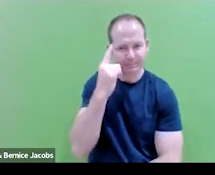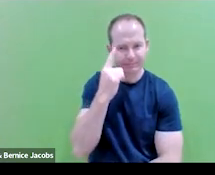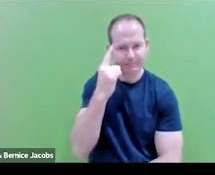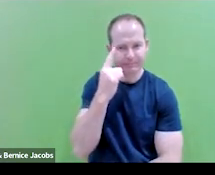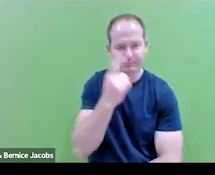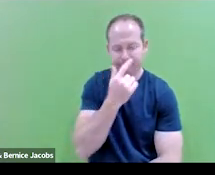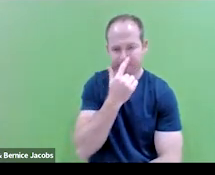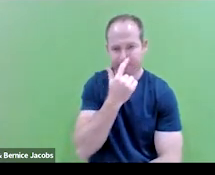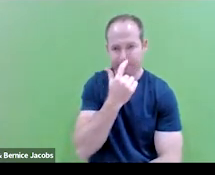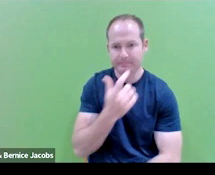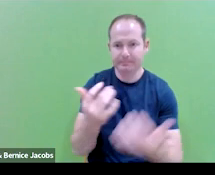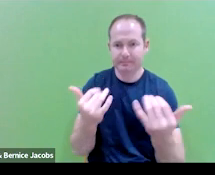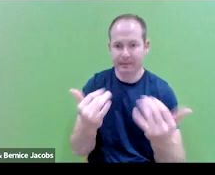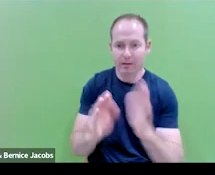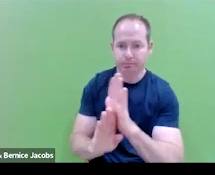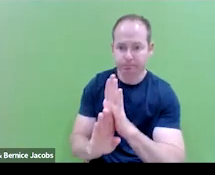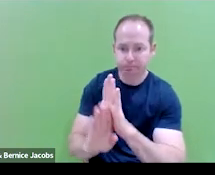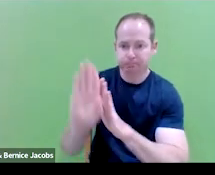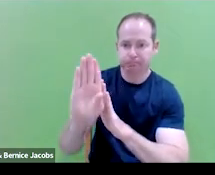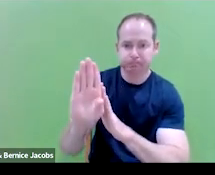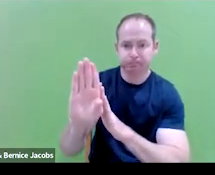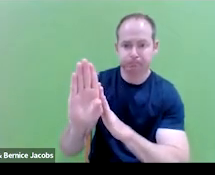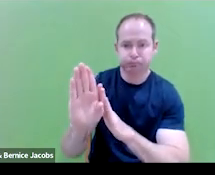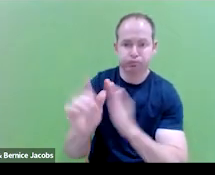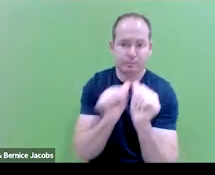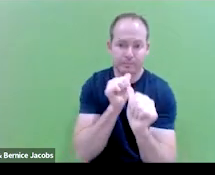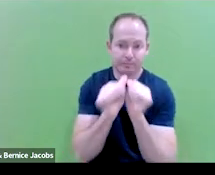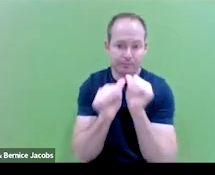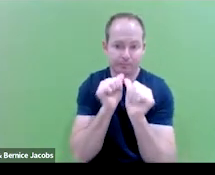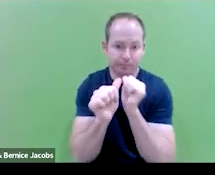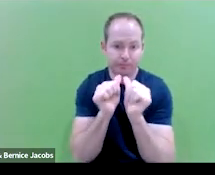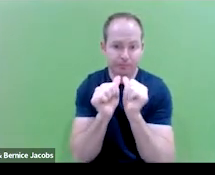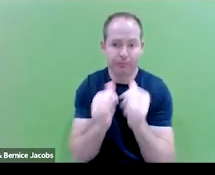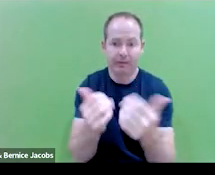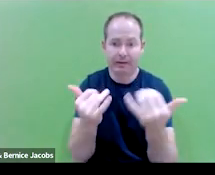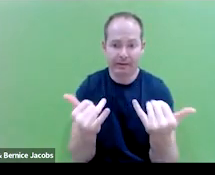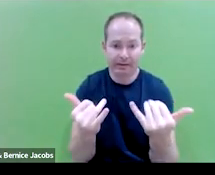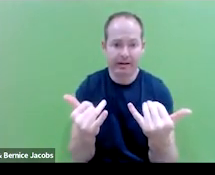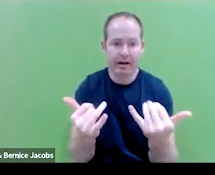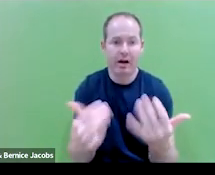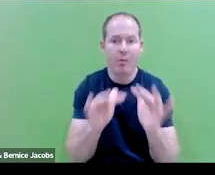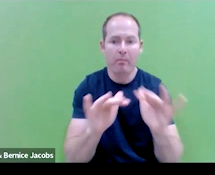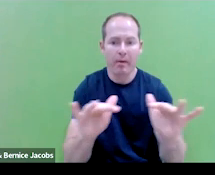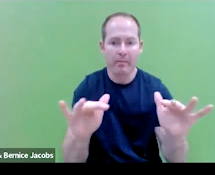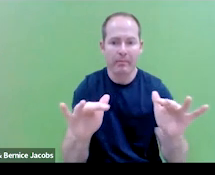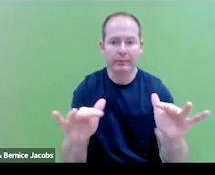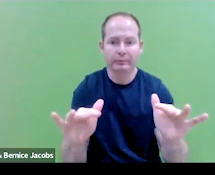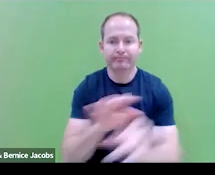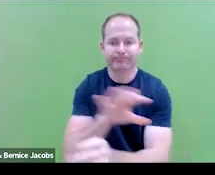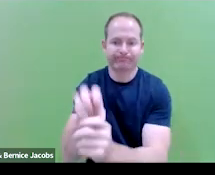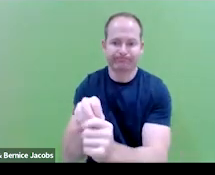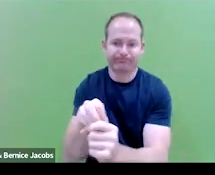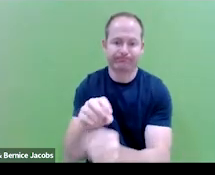any advancement that is happening has to include different aspects for different people, or it would be leaving a